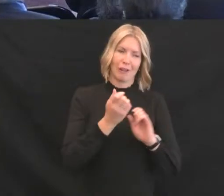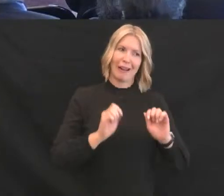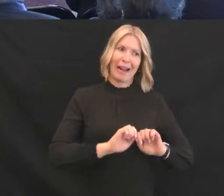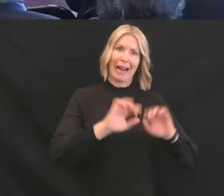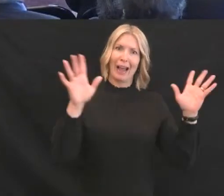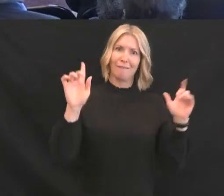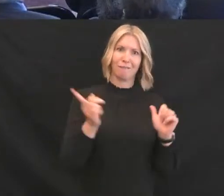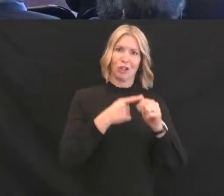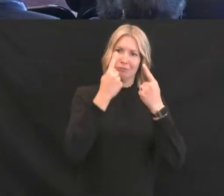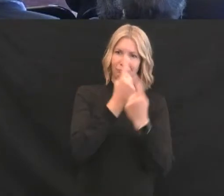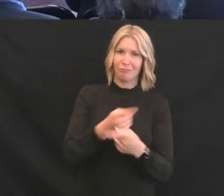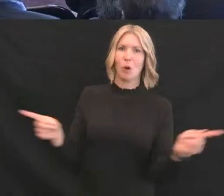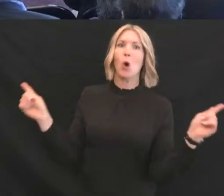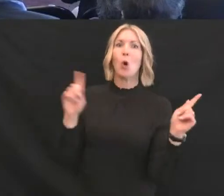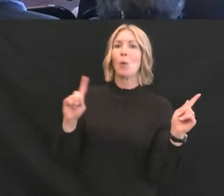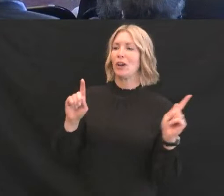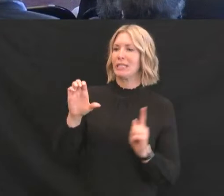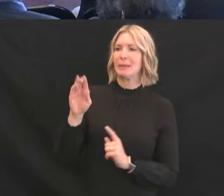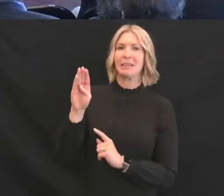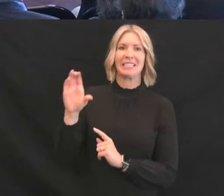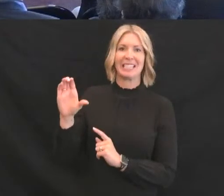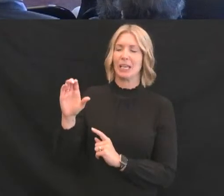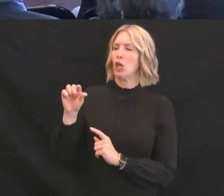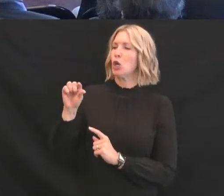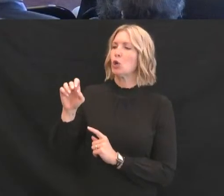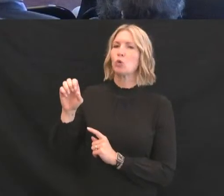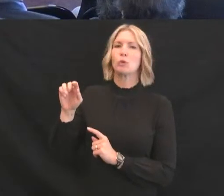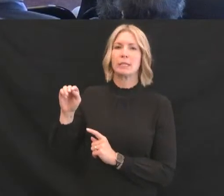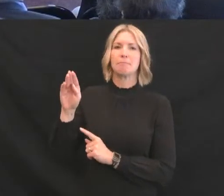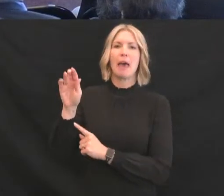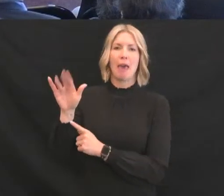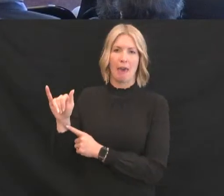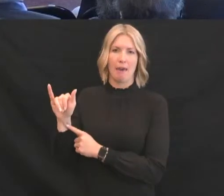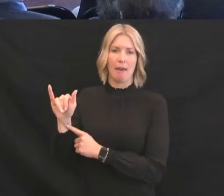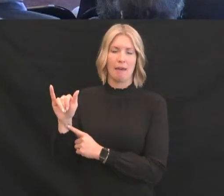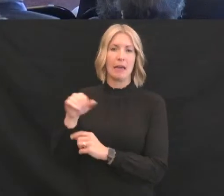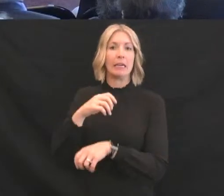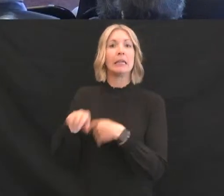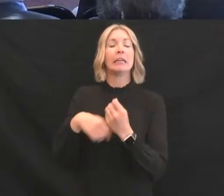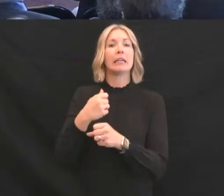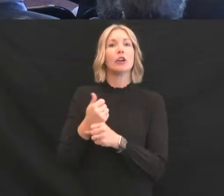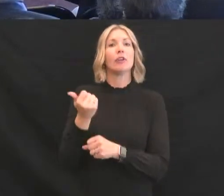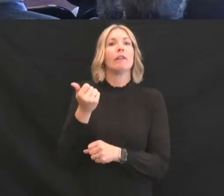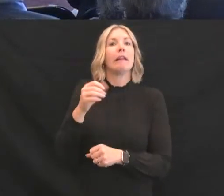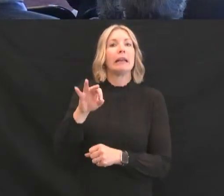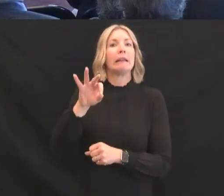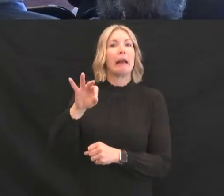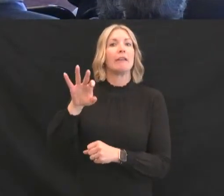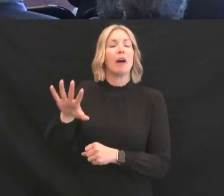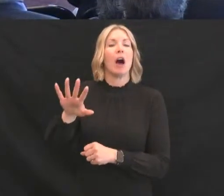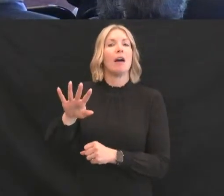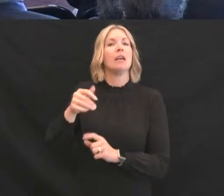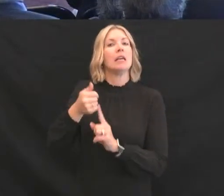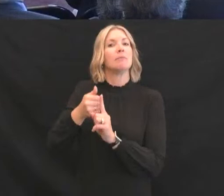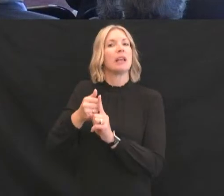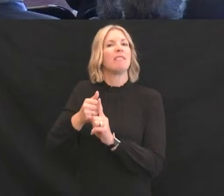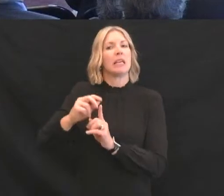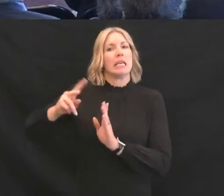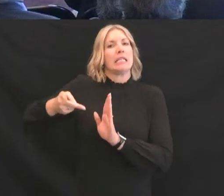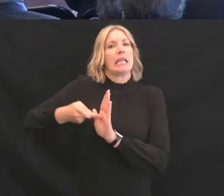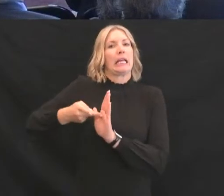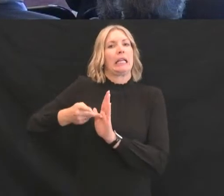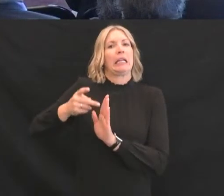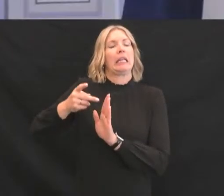as a broadcaster. In 1975, Mr. Gowdy was the second Indigenous member elected to the House of